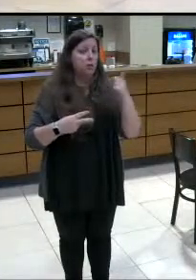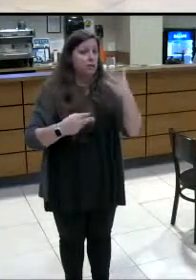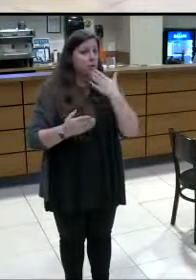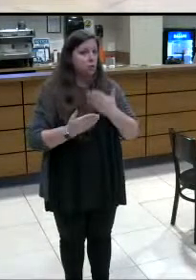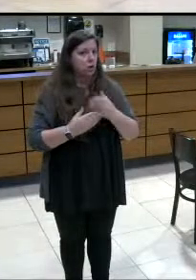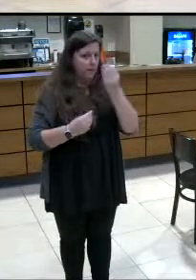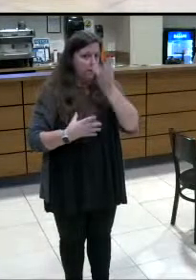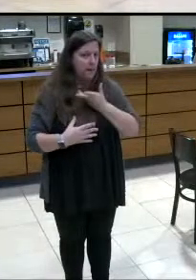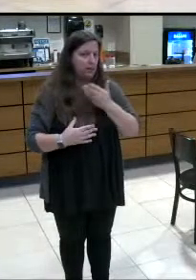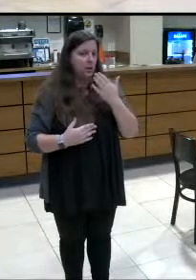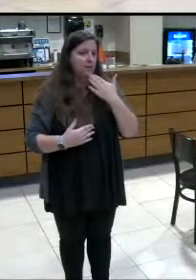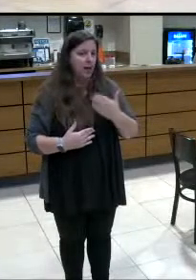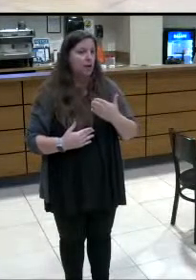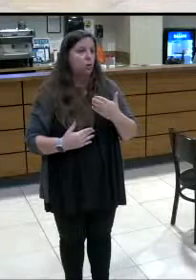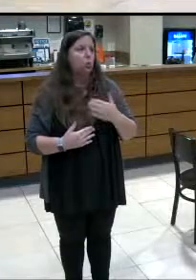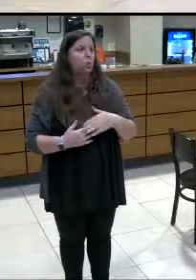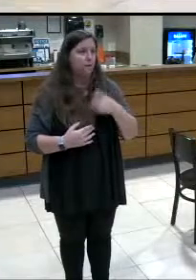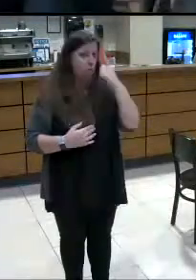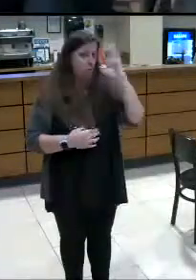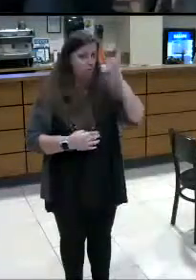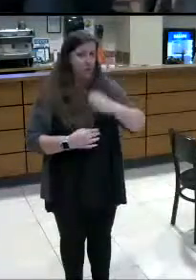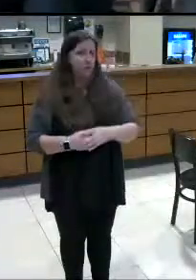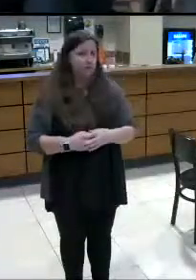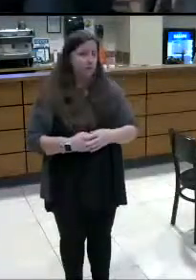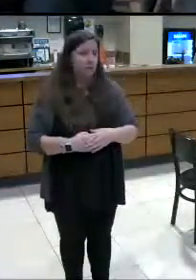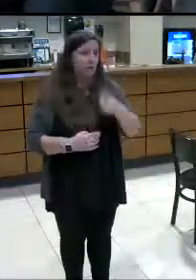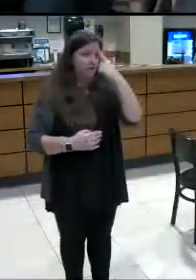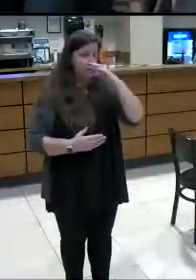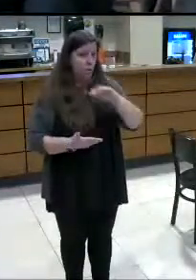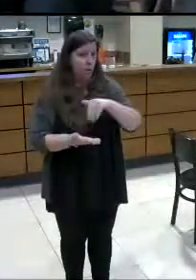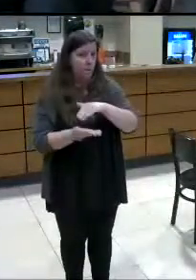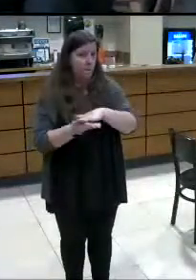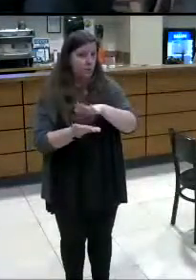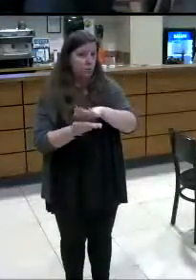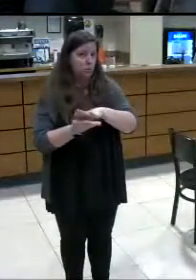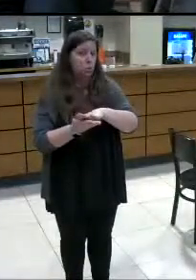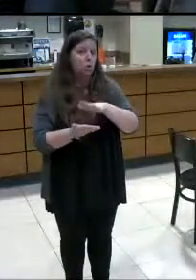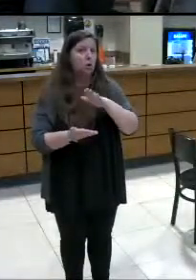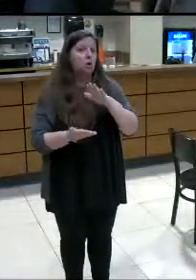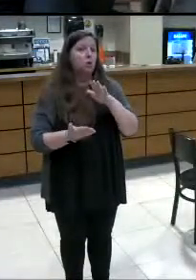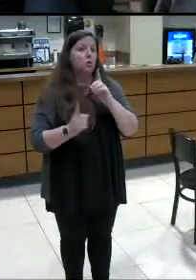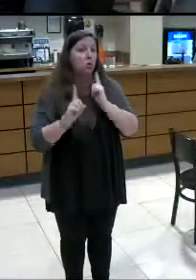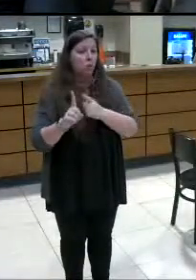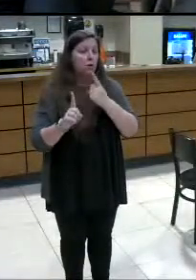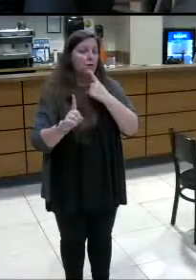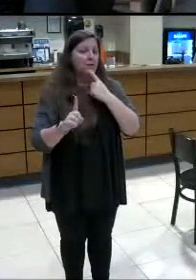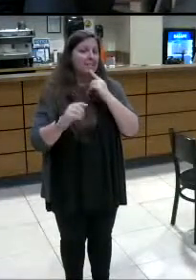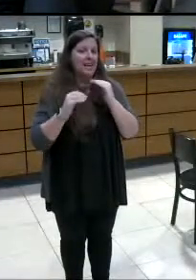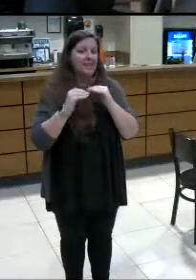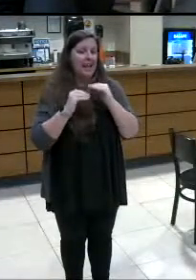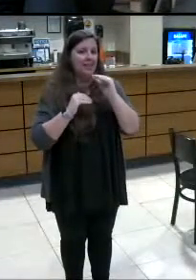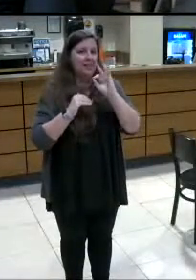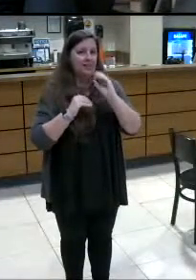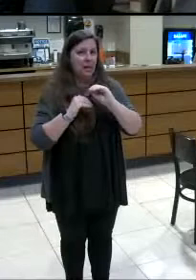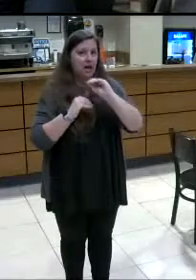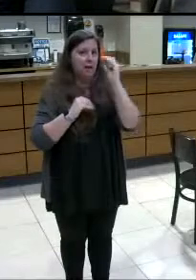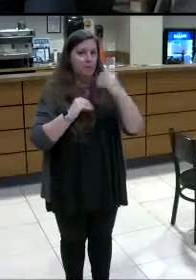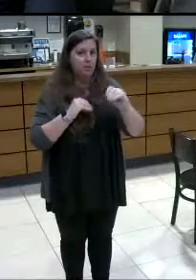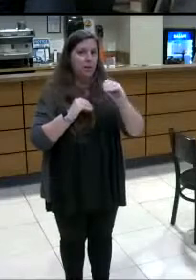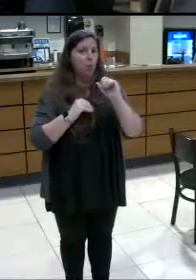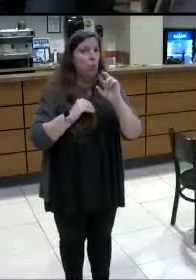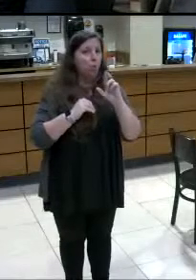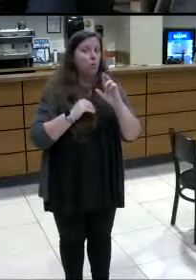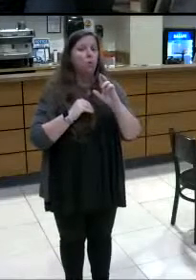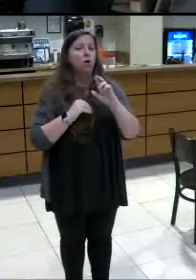thank you for the presentation. For the middle school goal that says at least 90% or more 8th grade students will graduate,